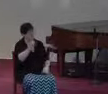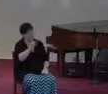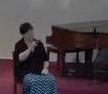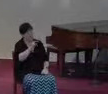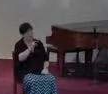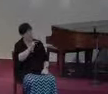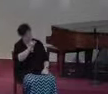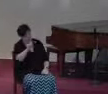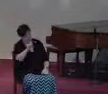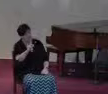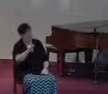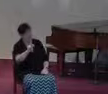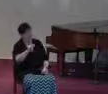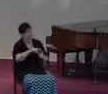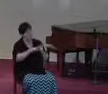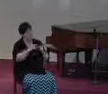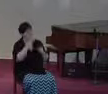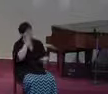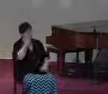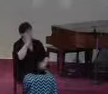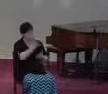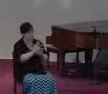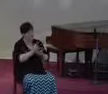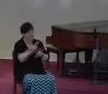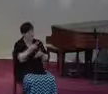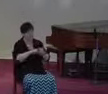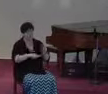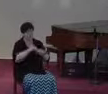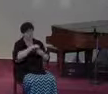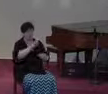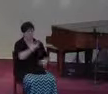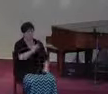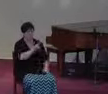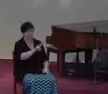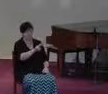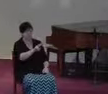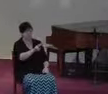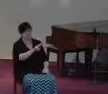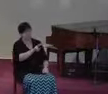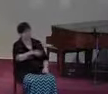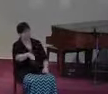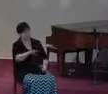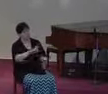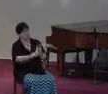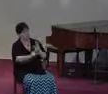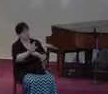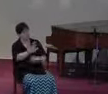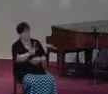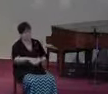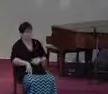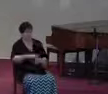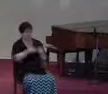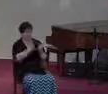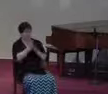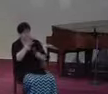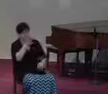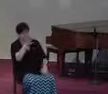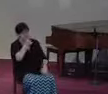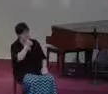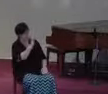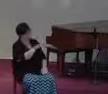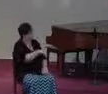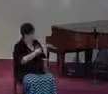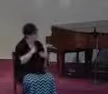When the wine was gone, we read in John 2:3, Jesus' mother said to him, "They have no more wine." And he